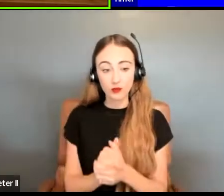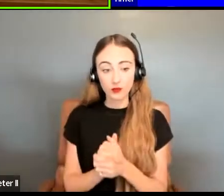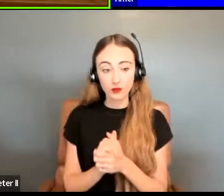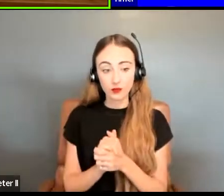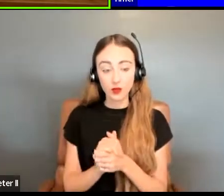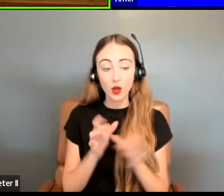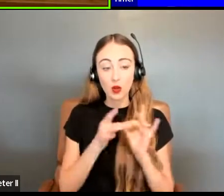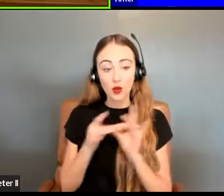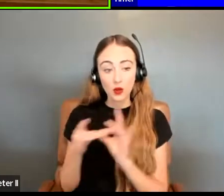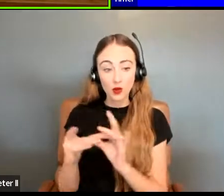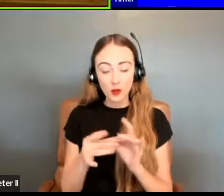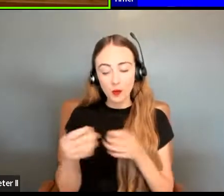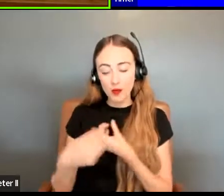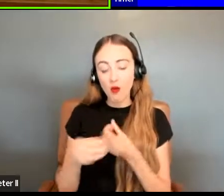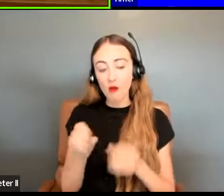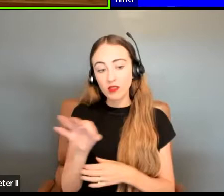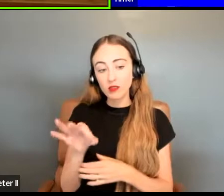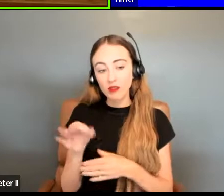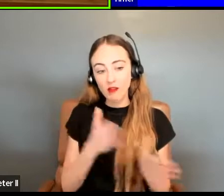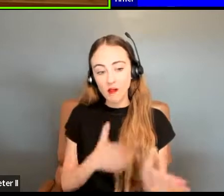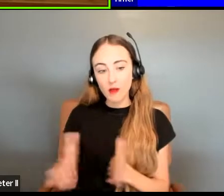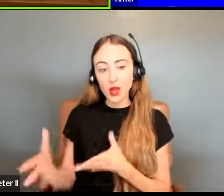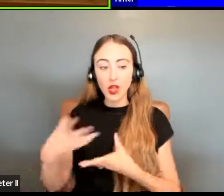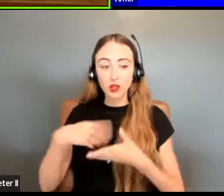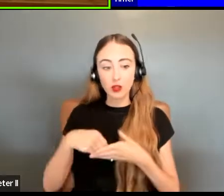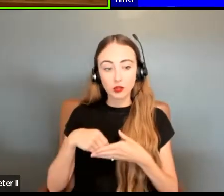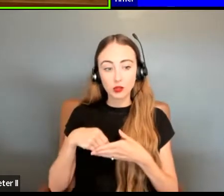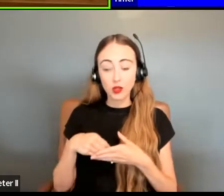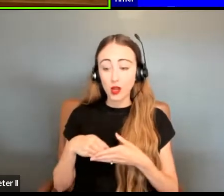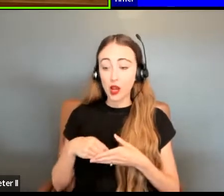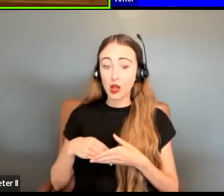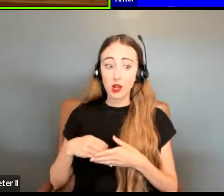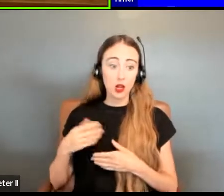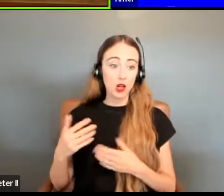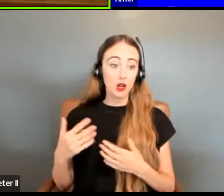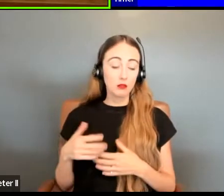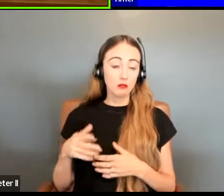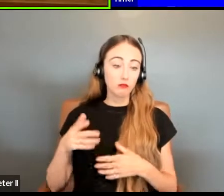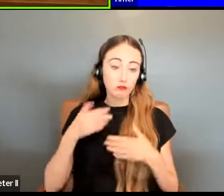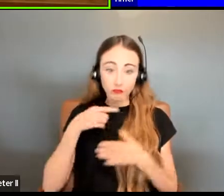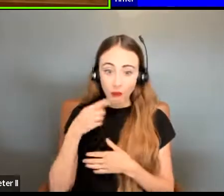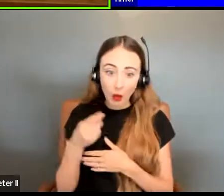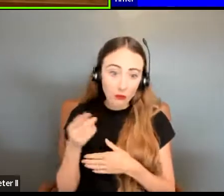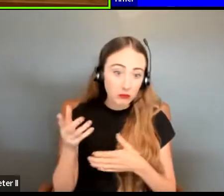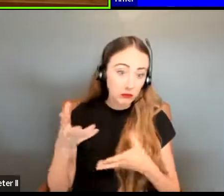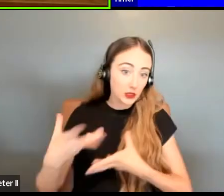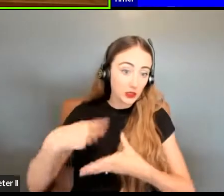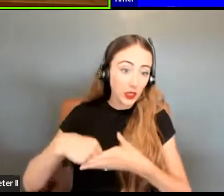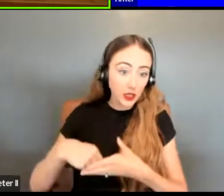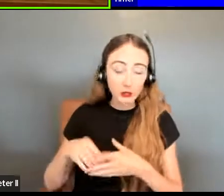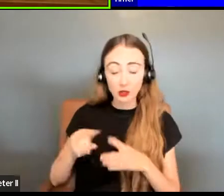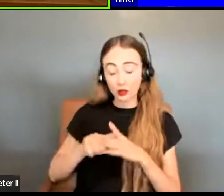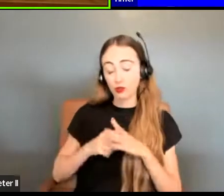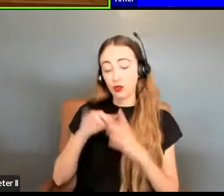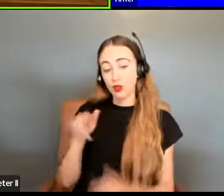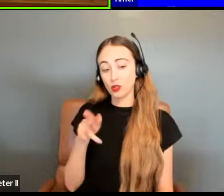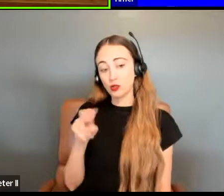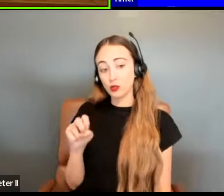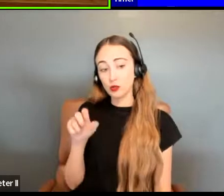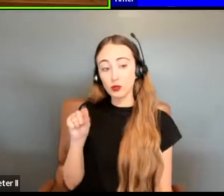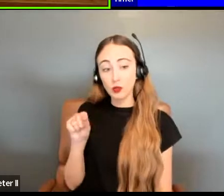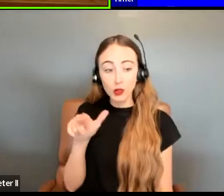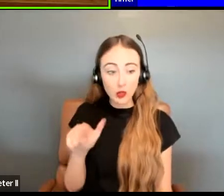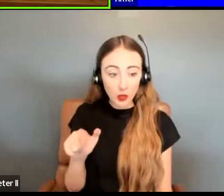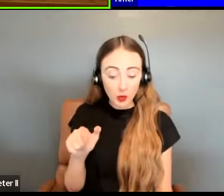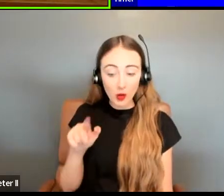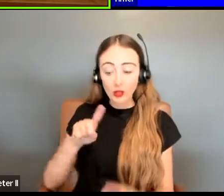coordinated by the Office of Planning, included substantial public engagement beginning in June 2021. From June 2021 to